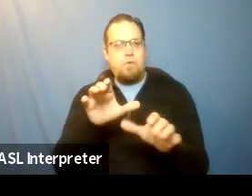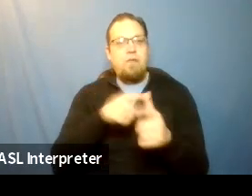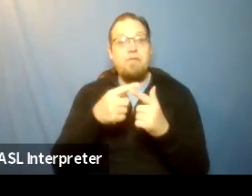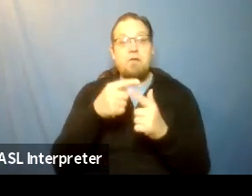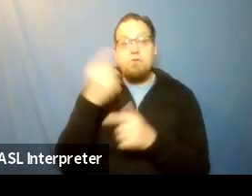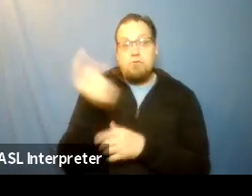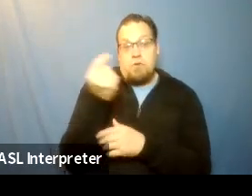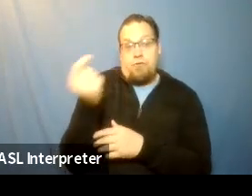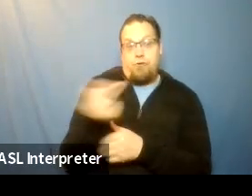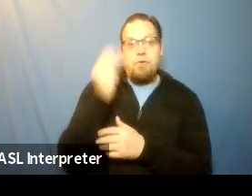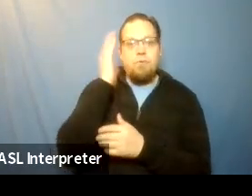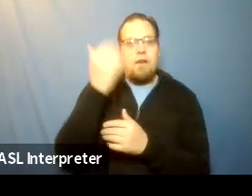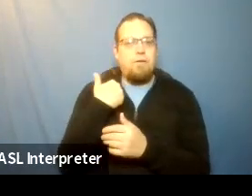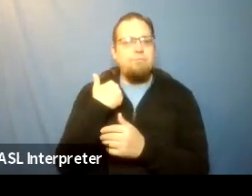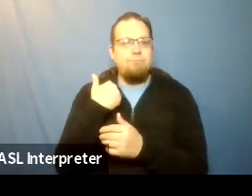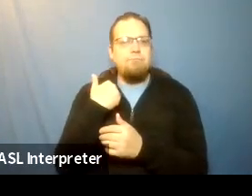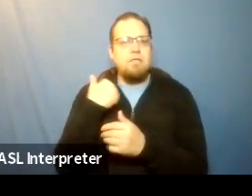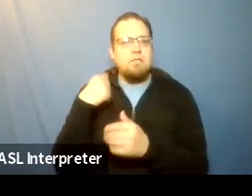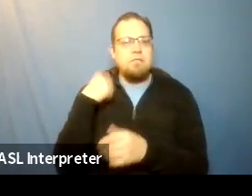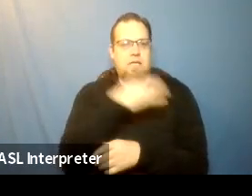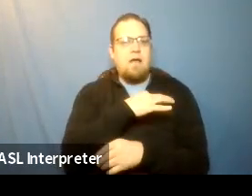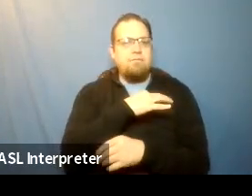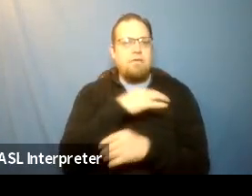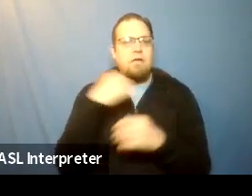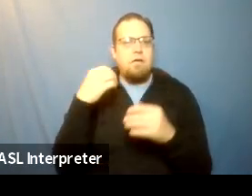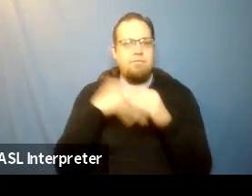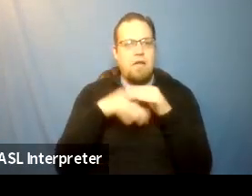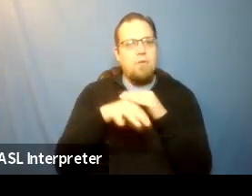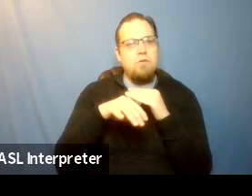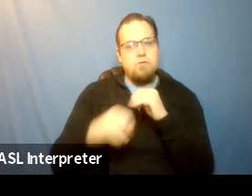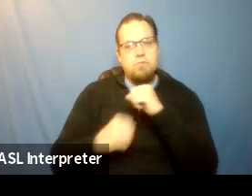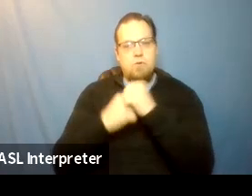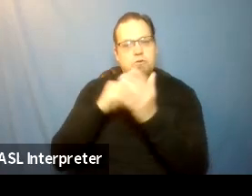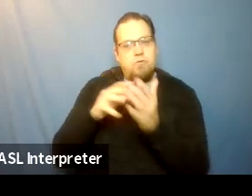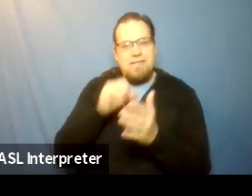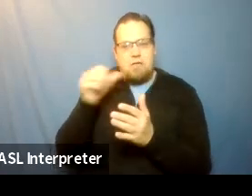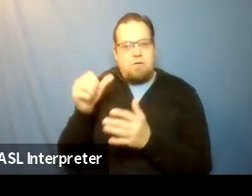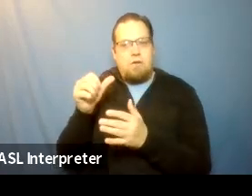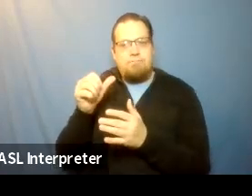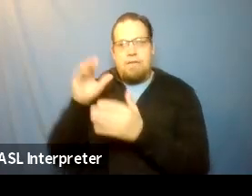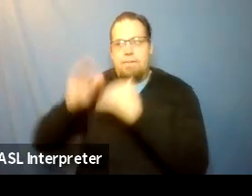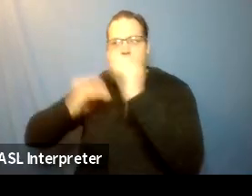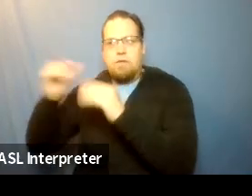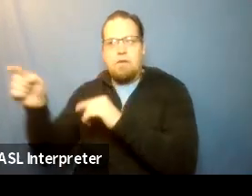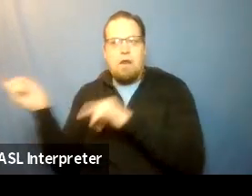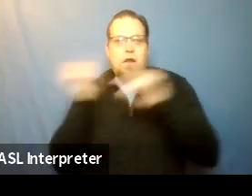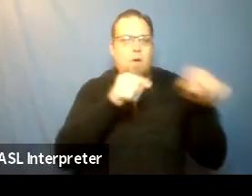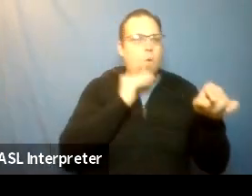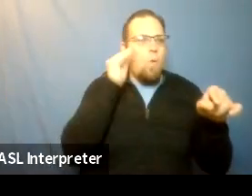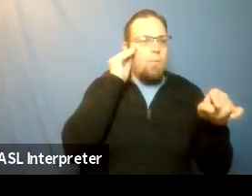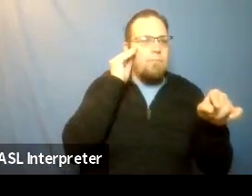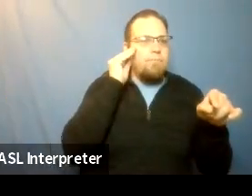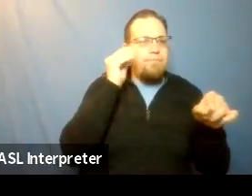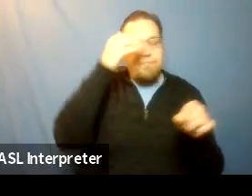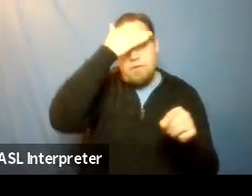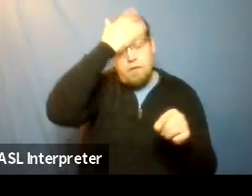Tuesdays, Thursdays, we'll have staff available to support students that aren't in building those 2 days. Again, Mondays for